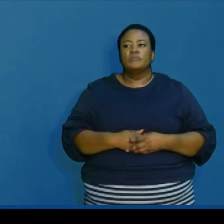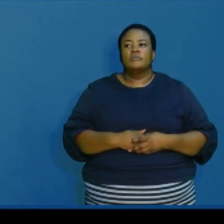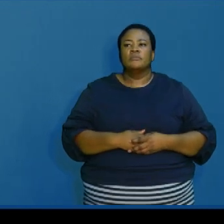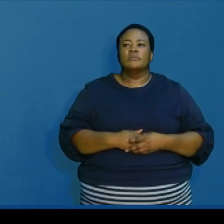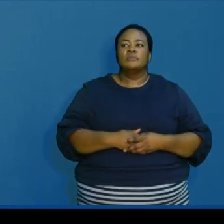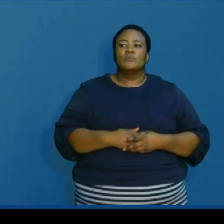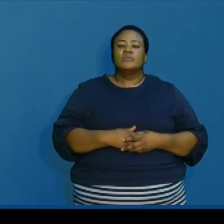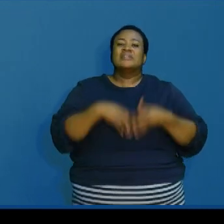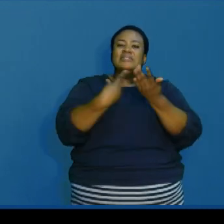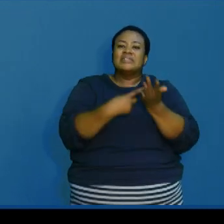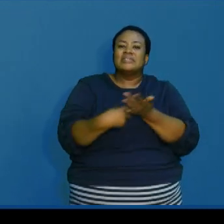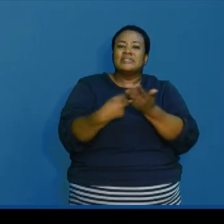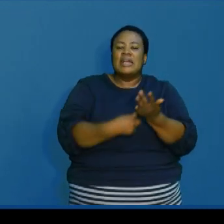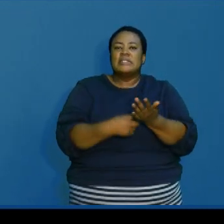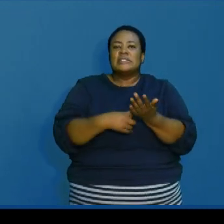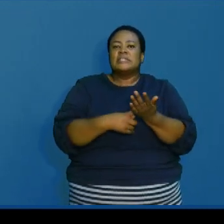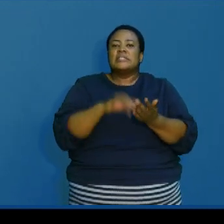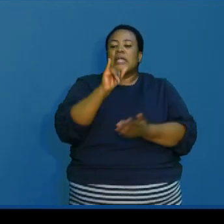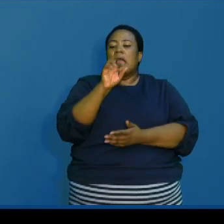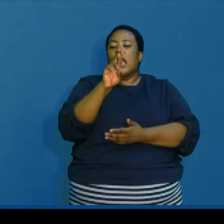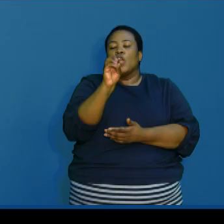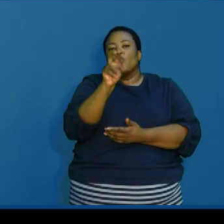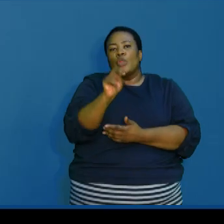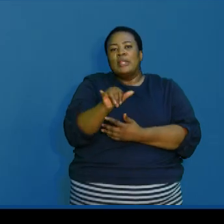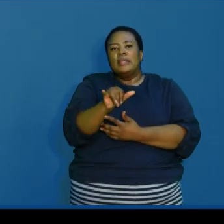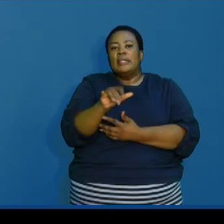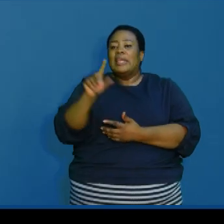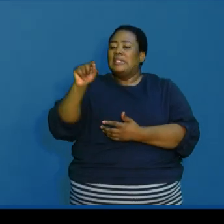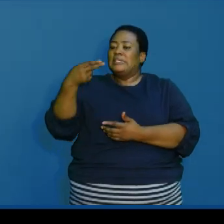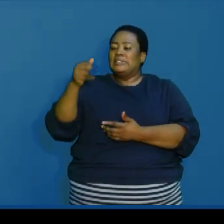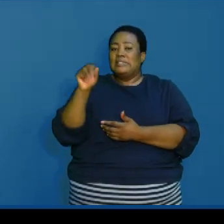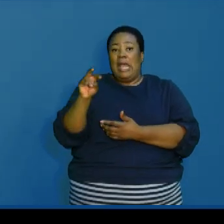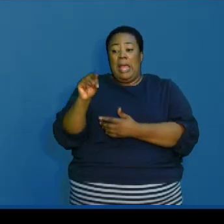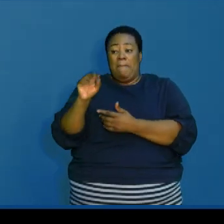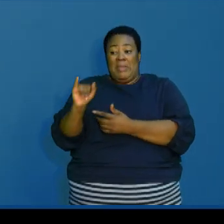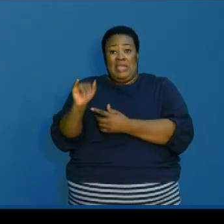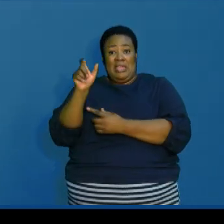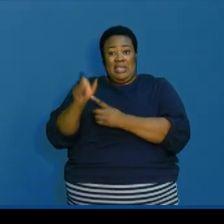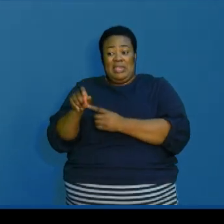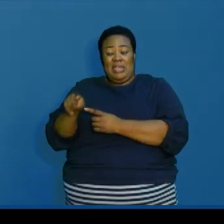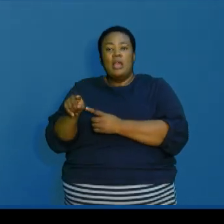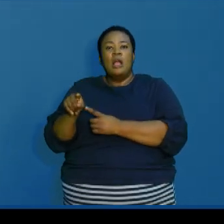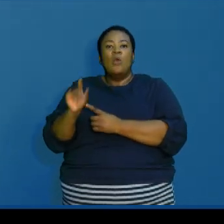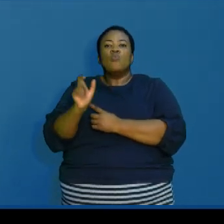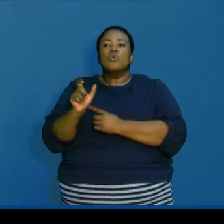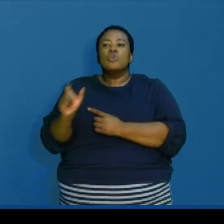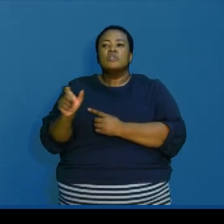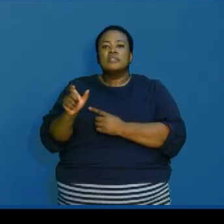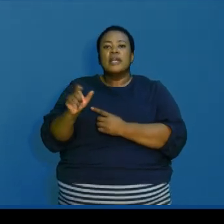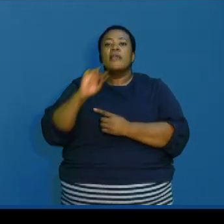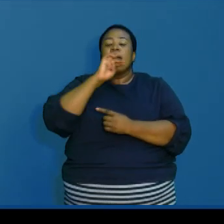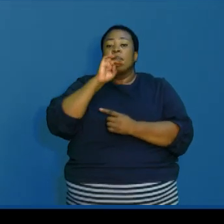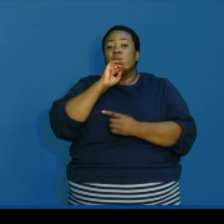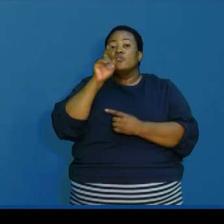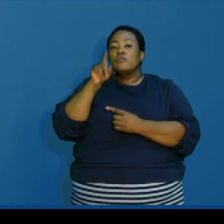Discuss the irony in Tammy's words in these sentences. Of course, you need to refer to the